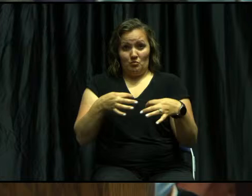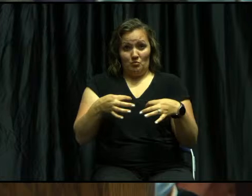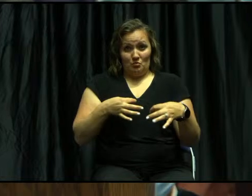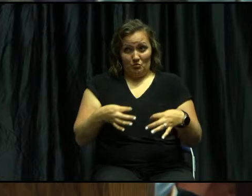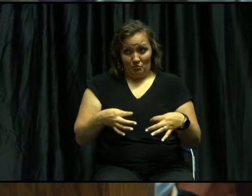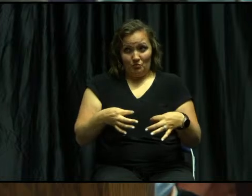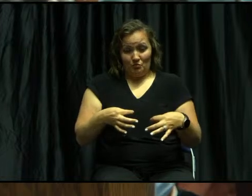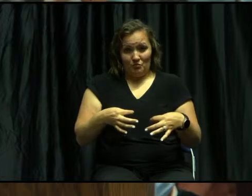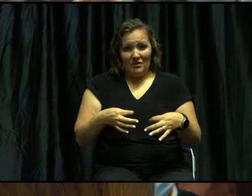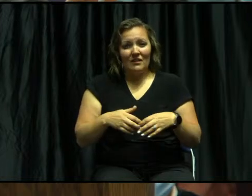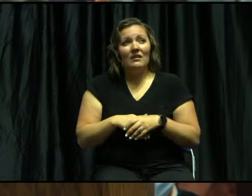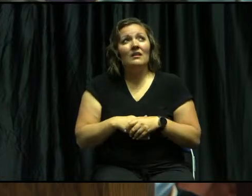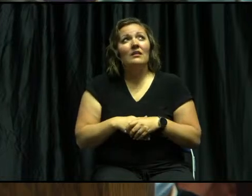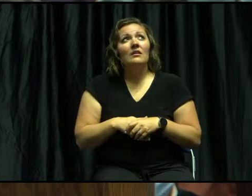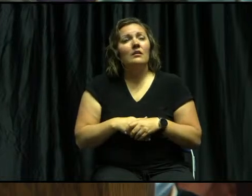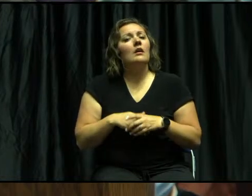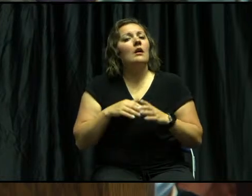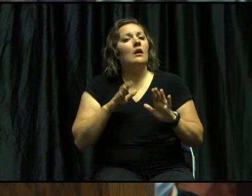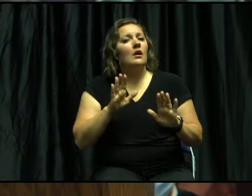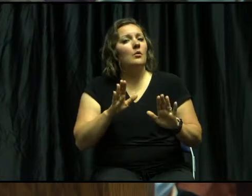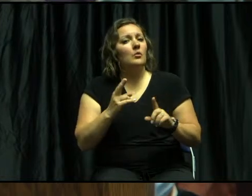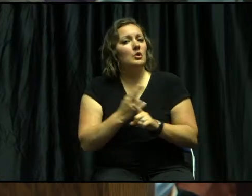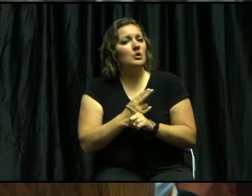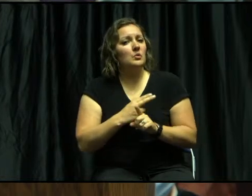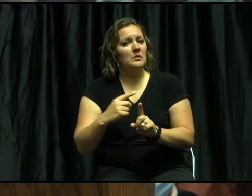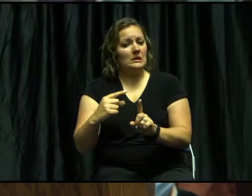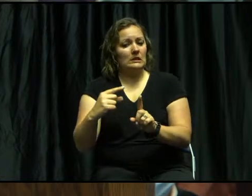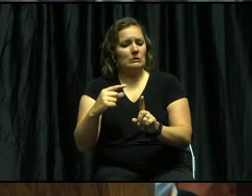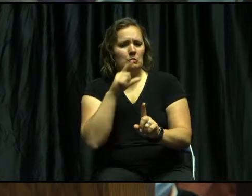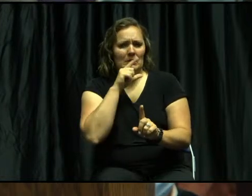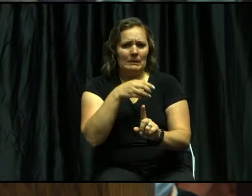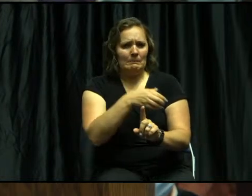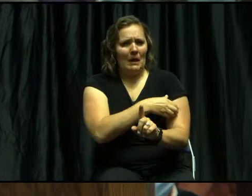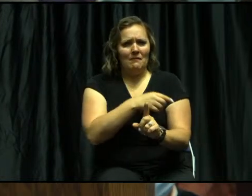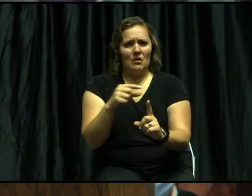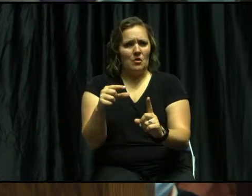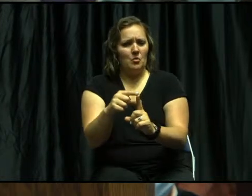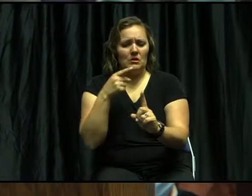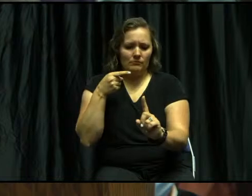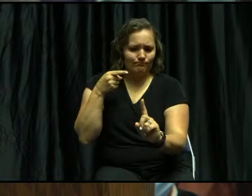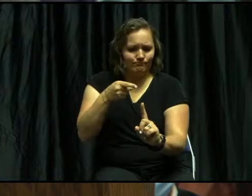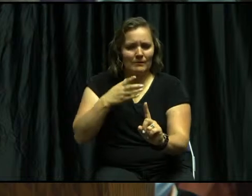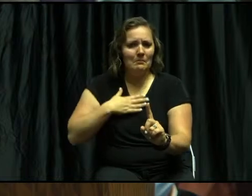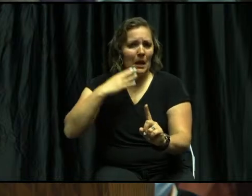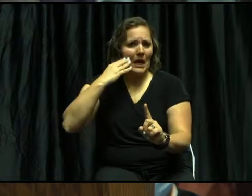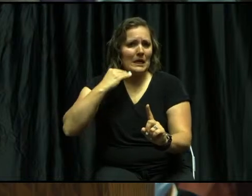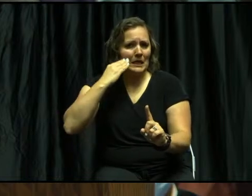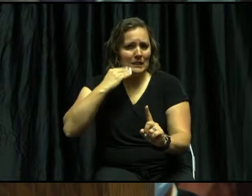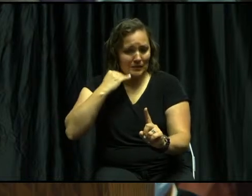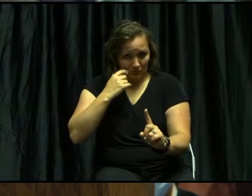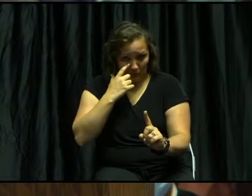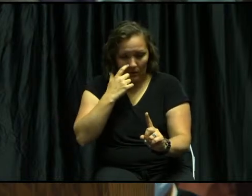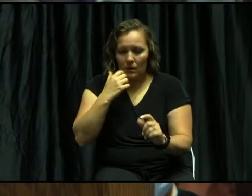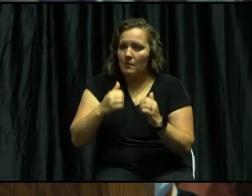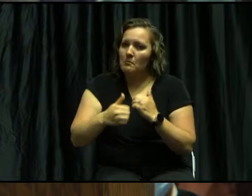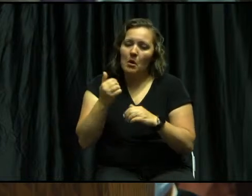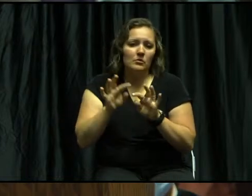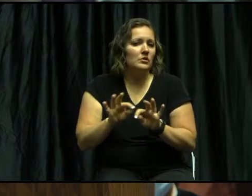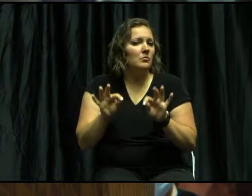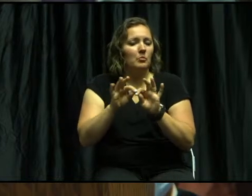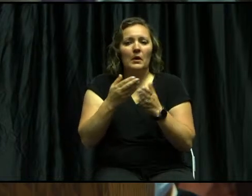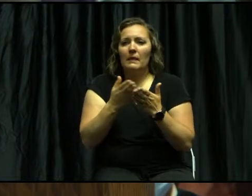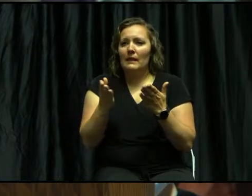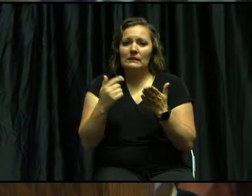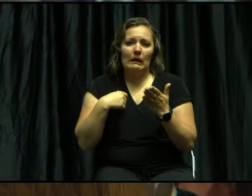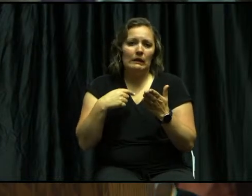so far. Let me use this powerful word as the core of my experience and one of the most important things I can share